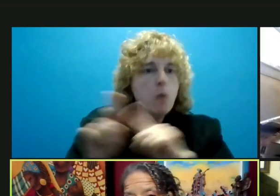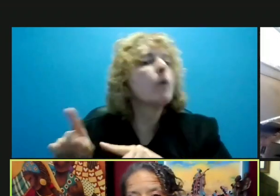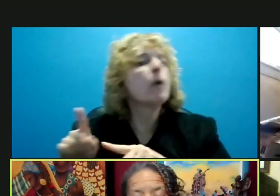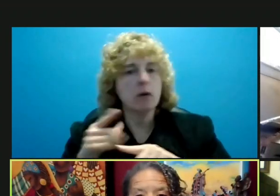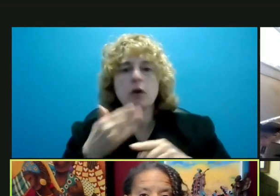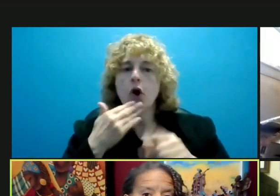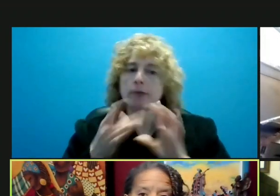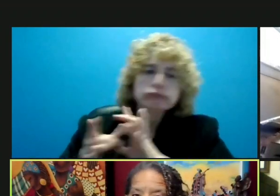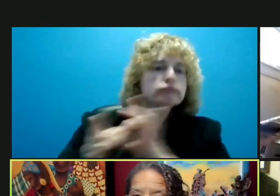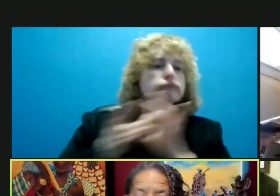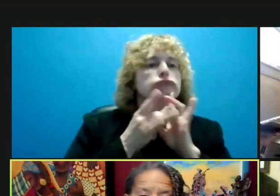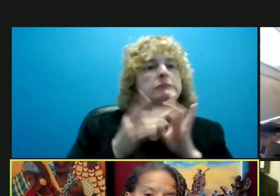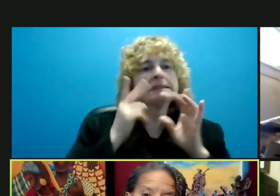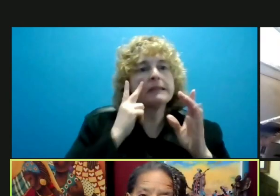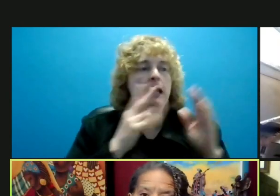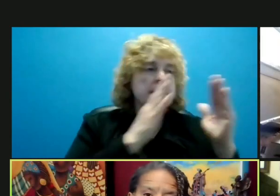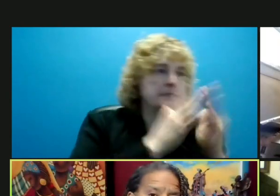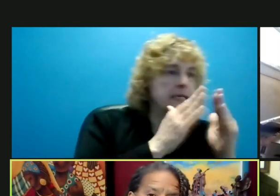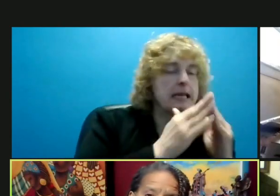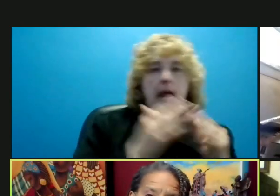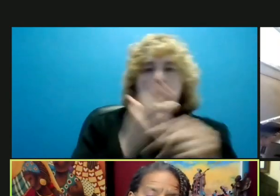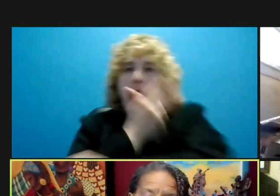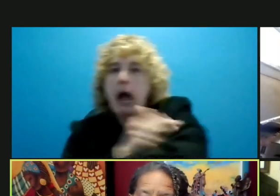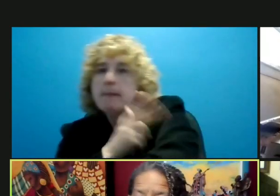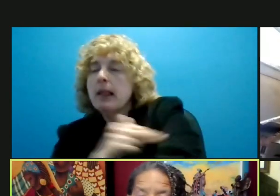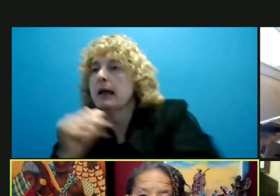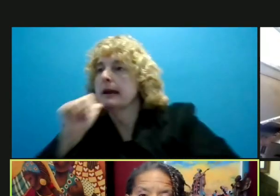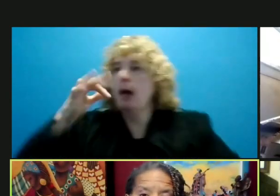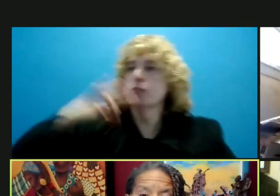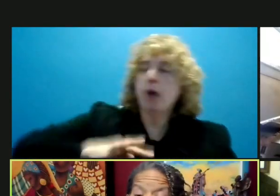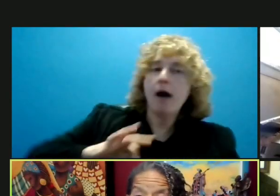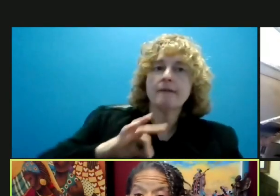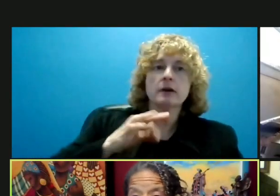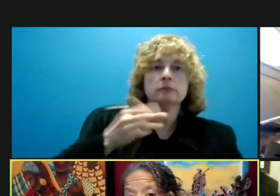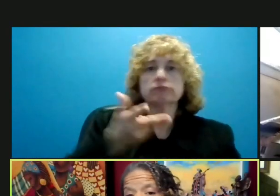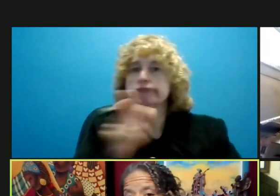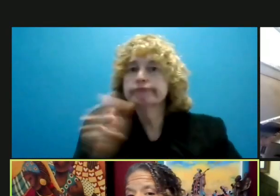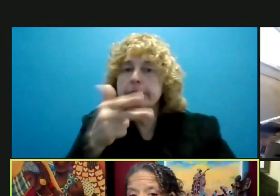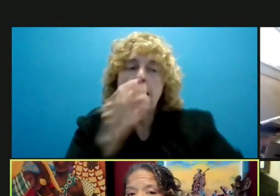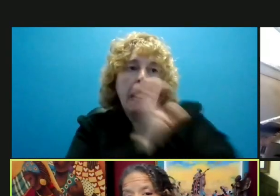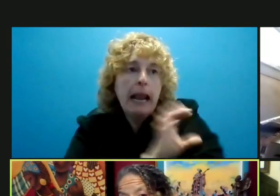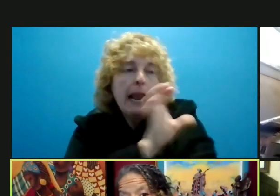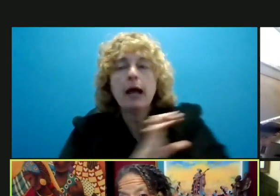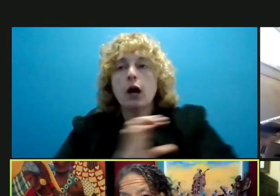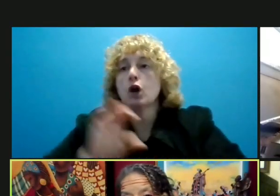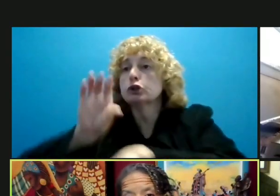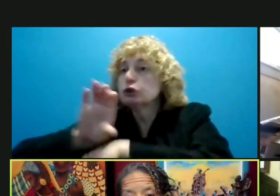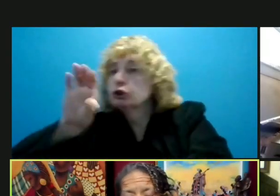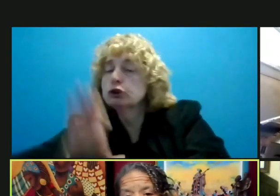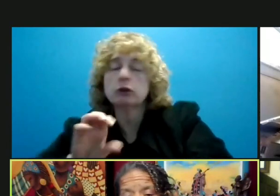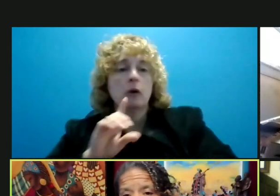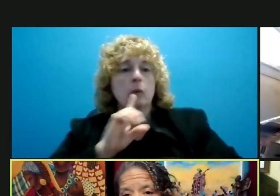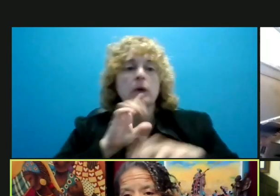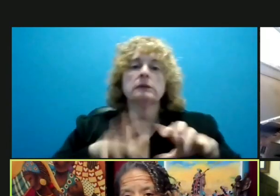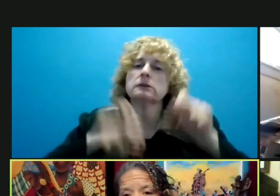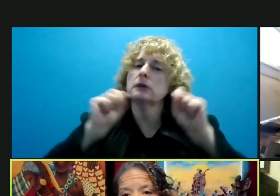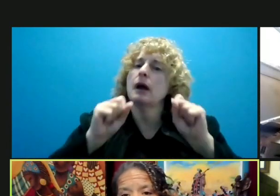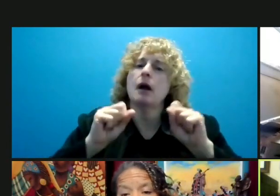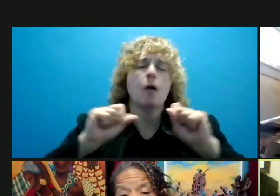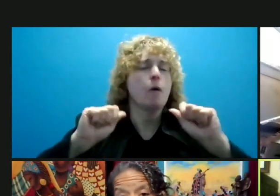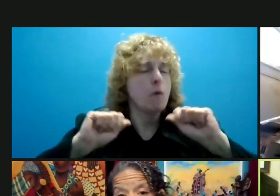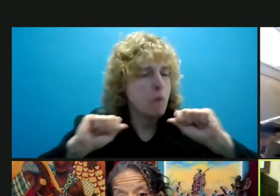between hospitals, nonprofits, mobile clinics, church base. It's going to take all of us, isn't it, Christine? We've been at